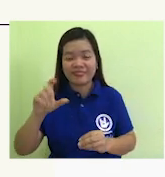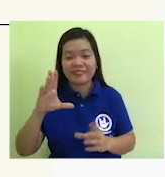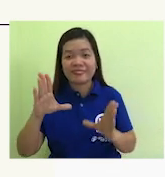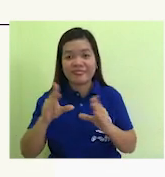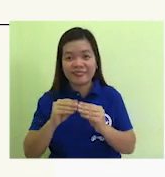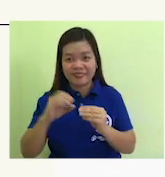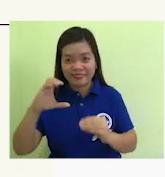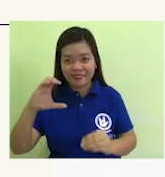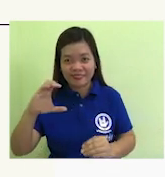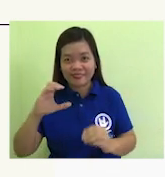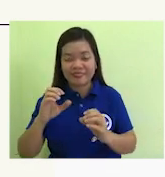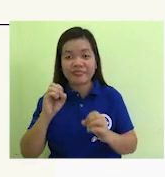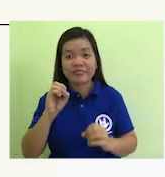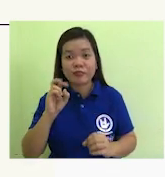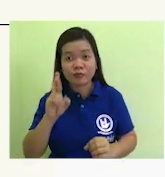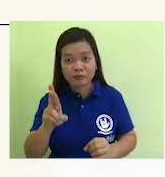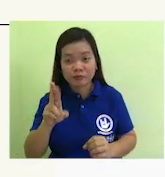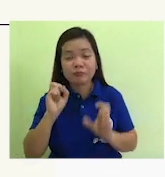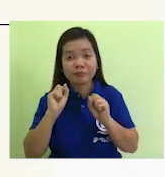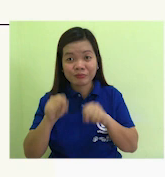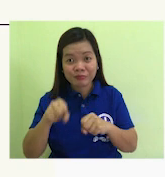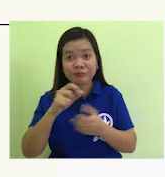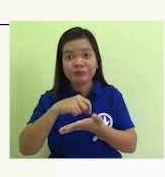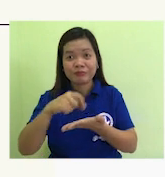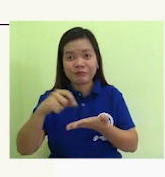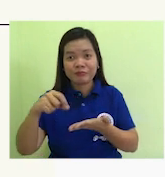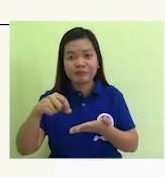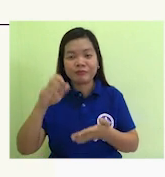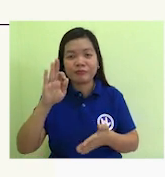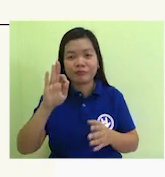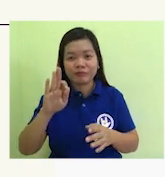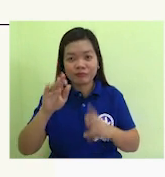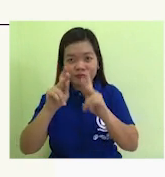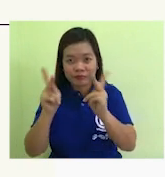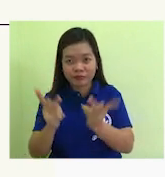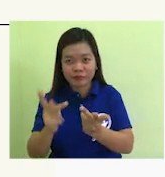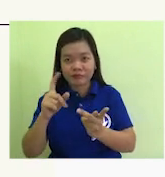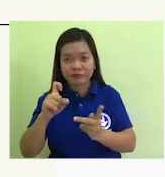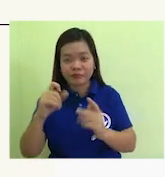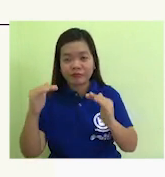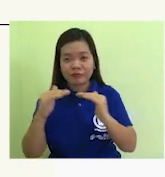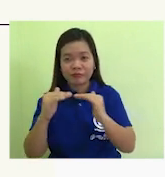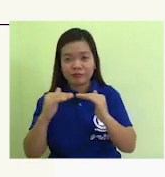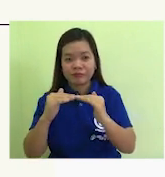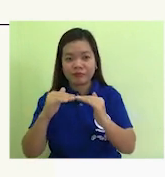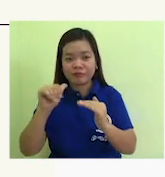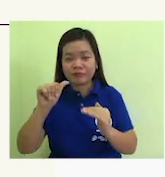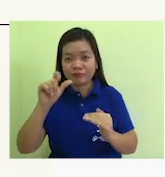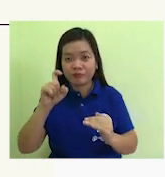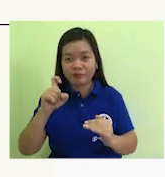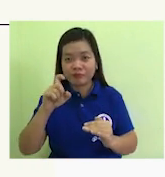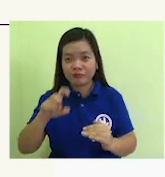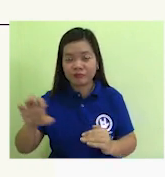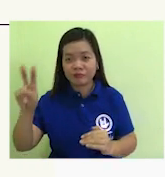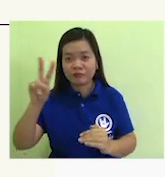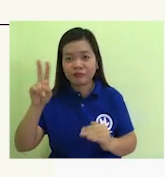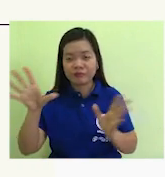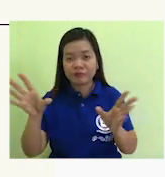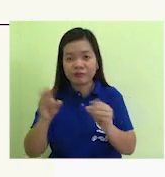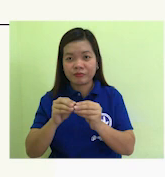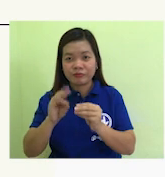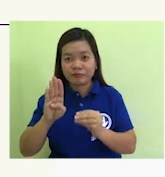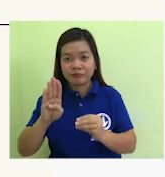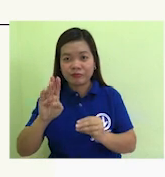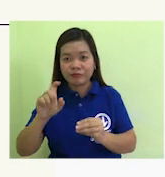c. Or we can also write it as f of x equals ax squared plus